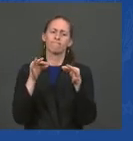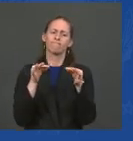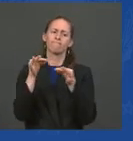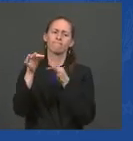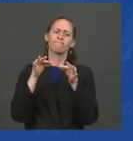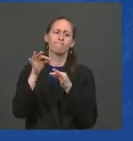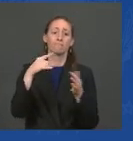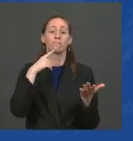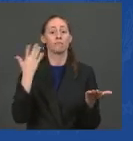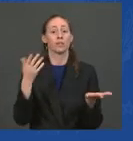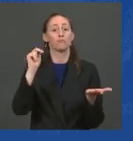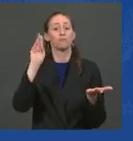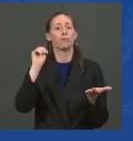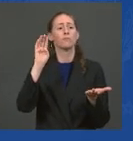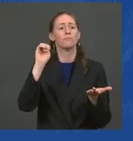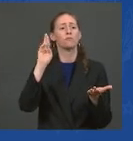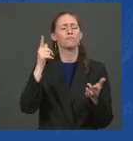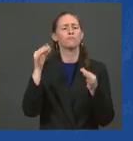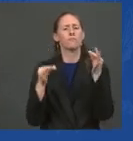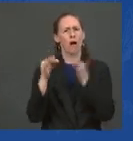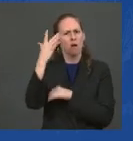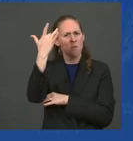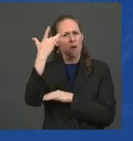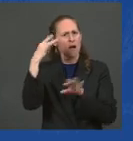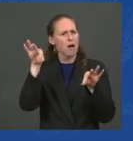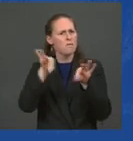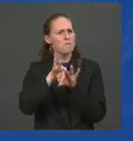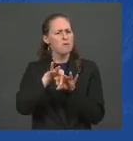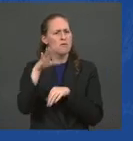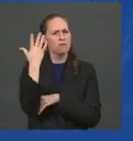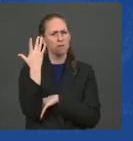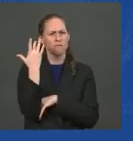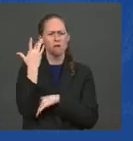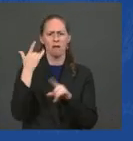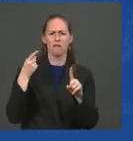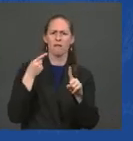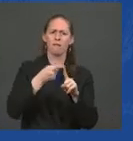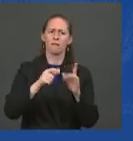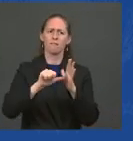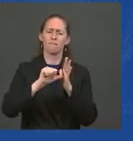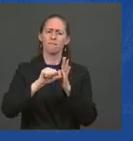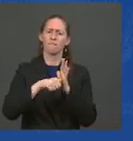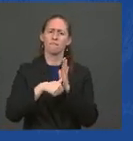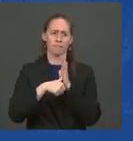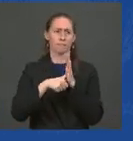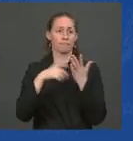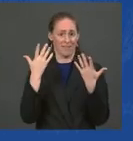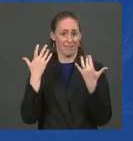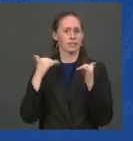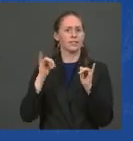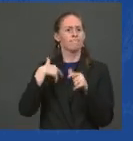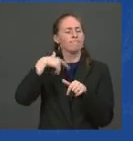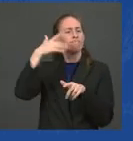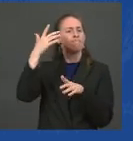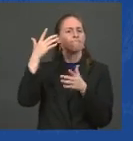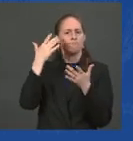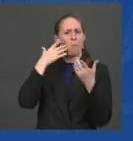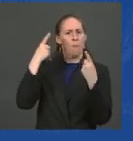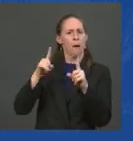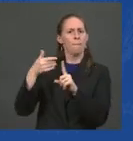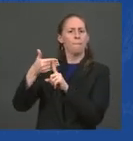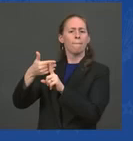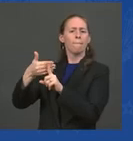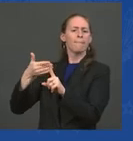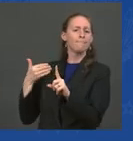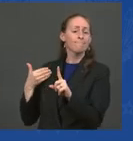critical. His words, uttered 3/4 of a century ago, predicted the conduct of the trial and, importantly, the